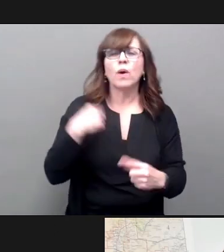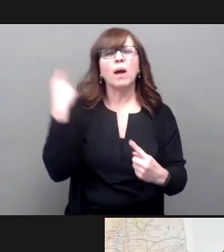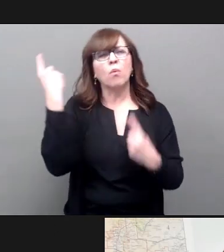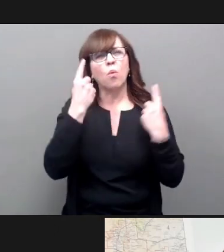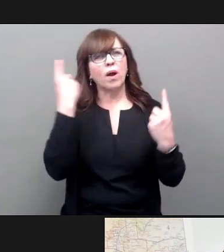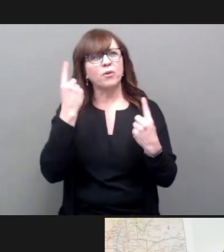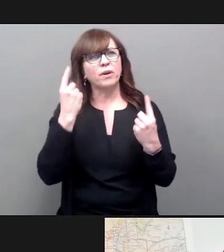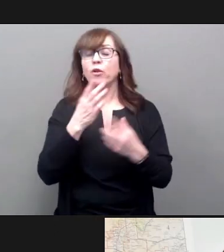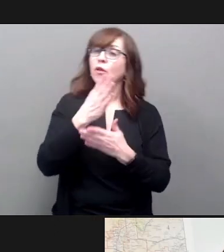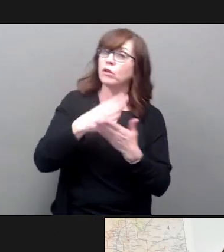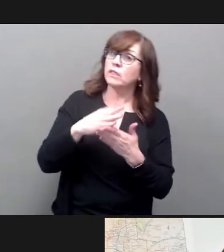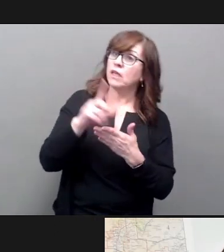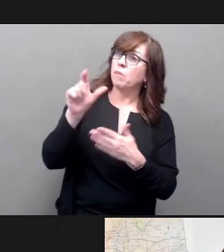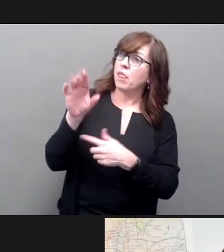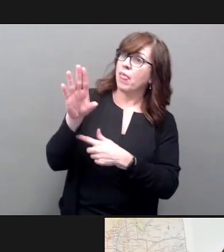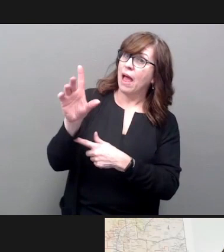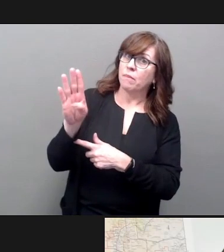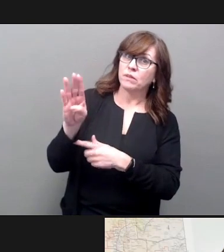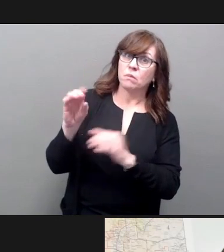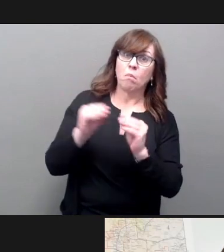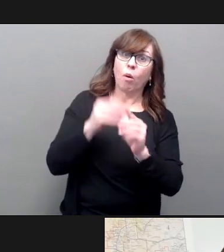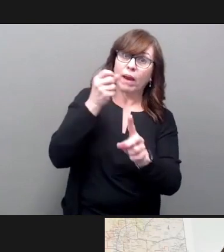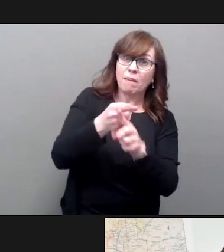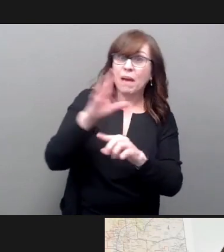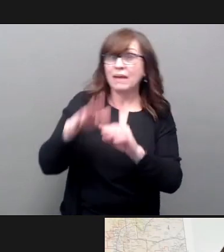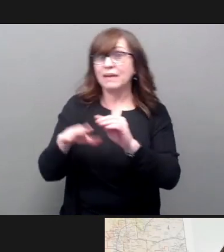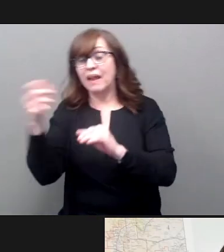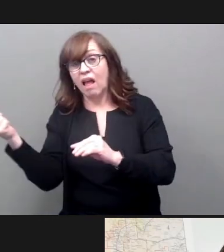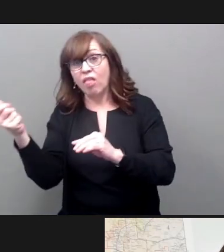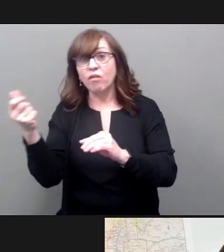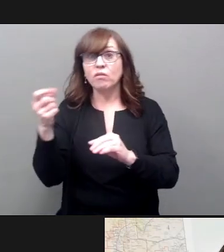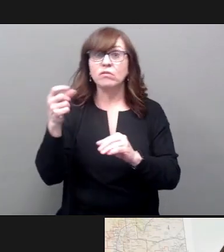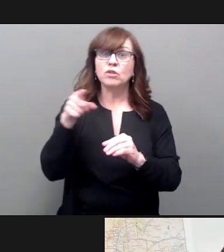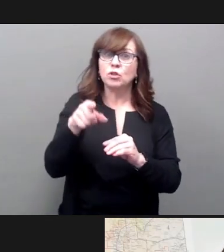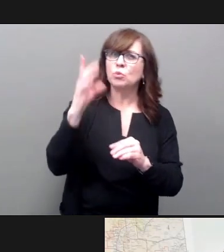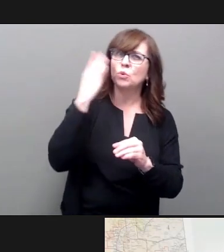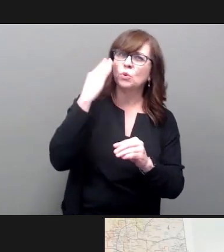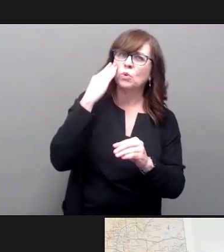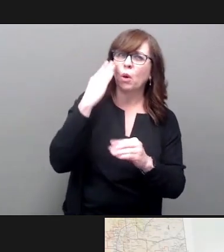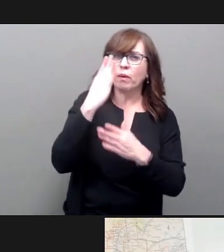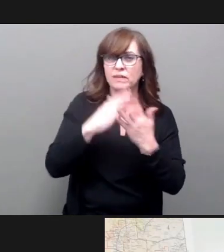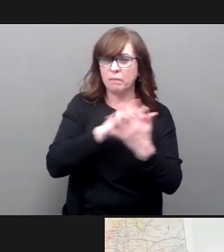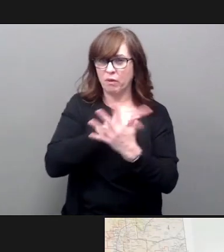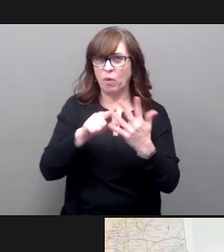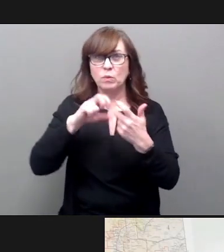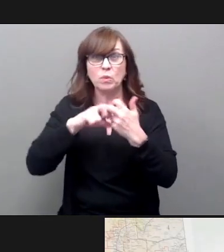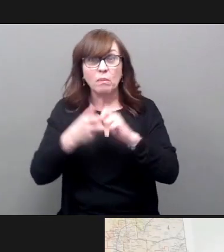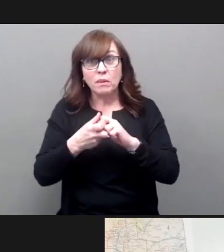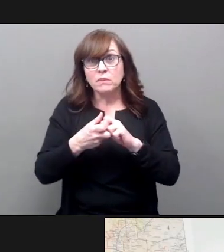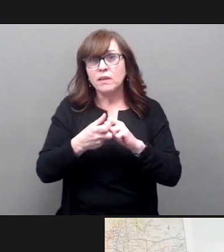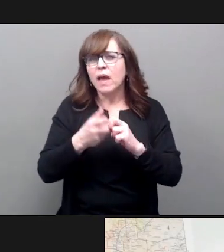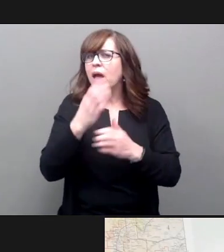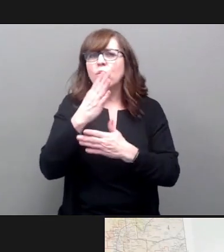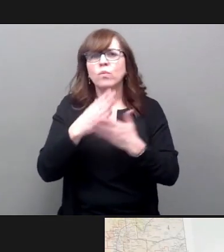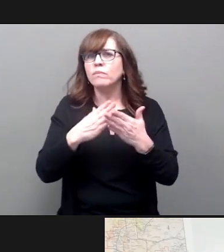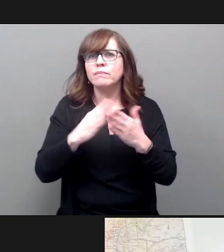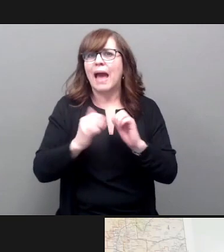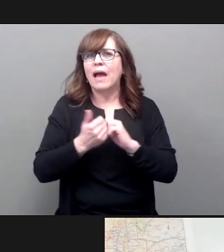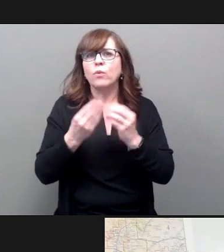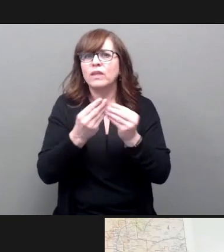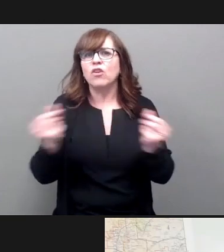some labs, more impacted than others? Are you guys aware of some of those problems? And what are some of those